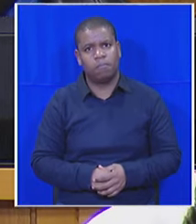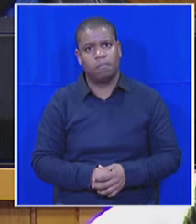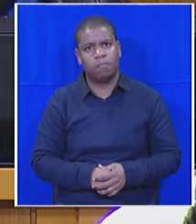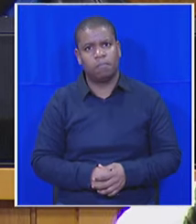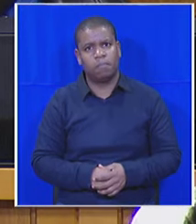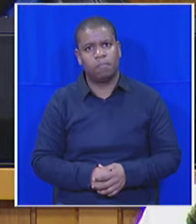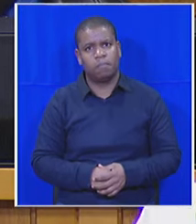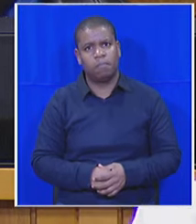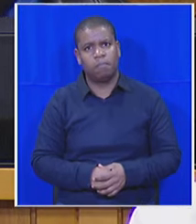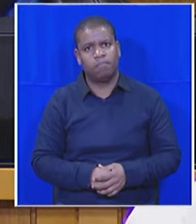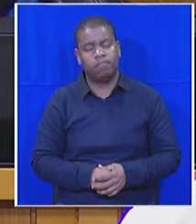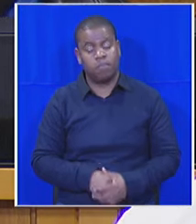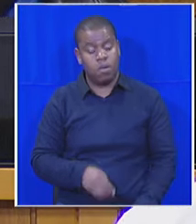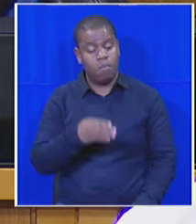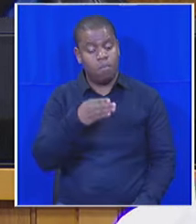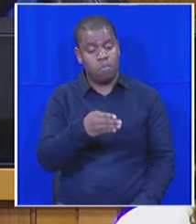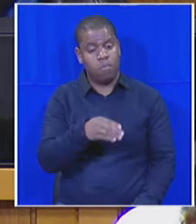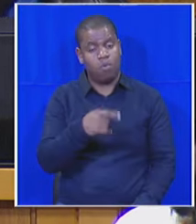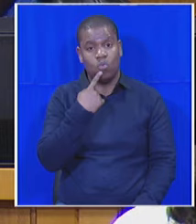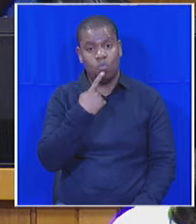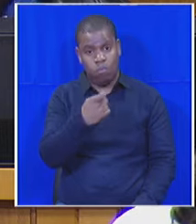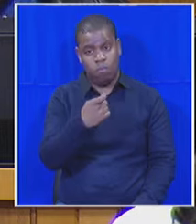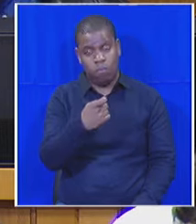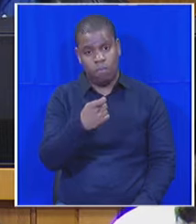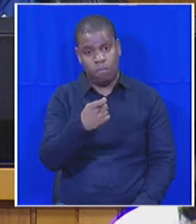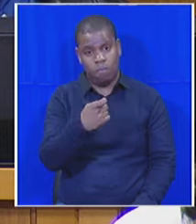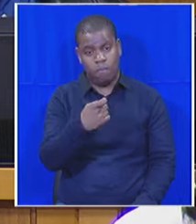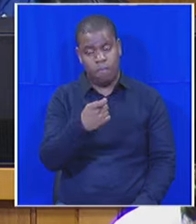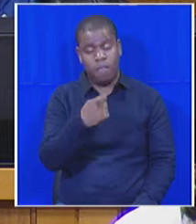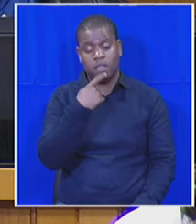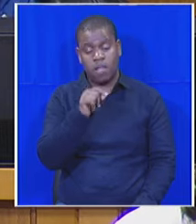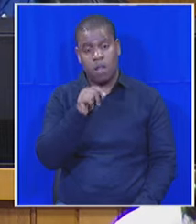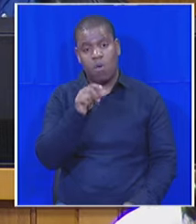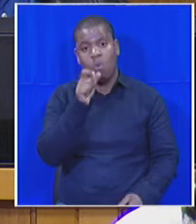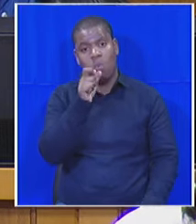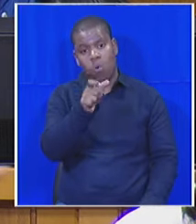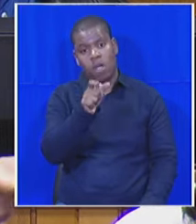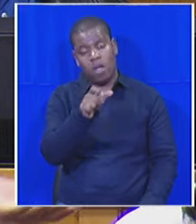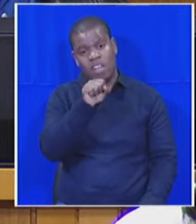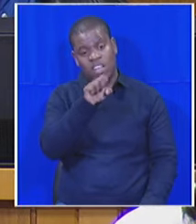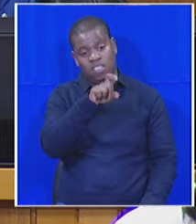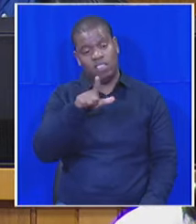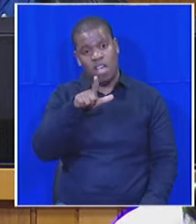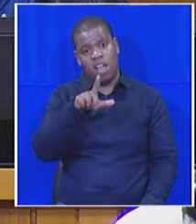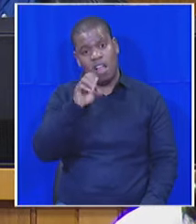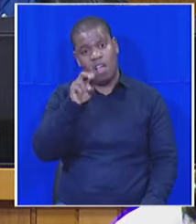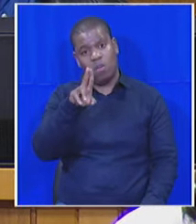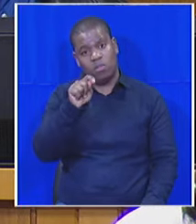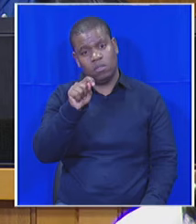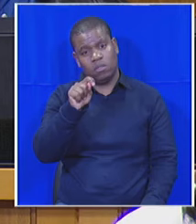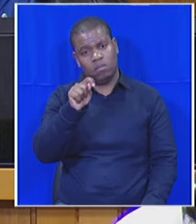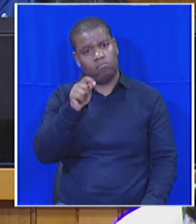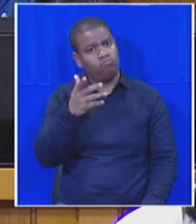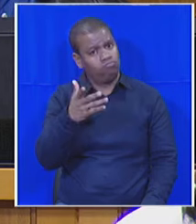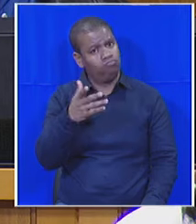There has been an allegation that you mentioned the name sellout from the back to the speaker on the podium. No,